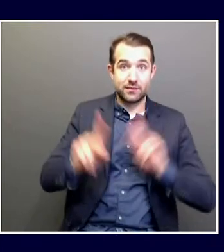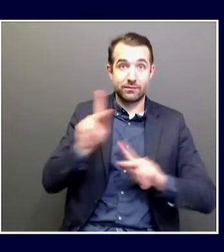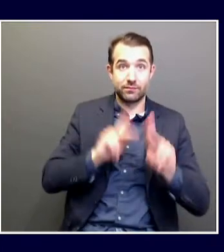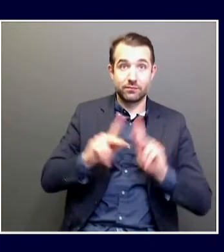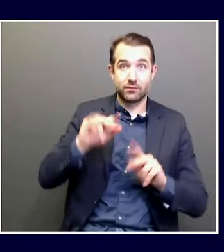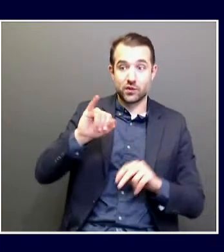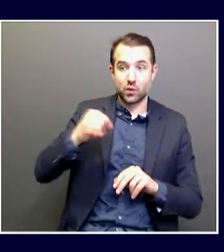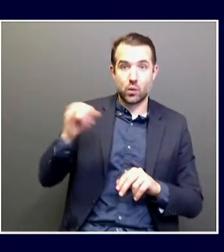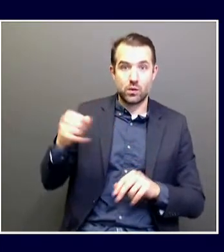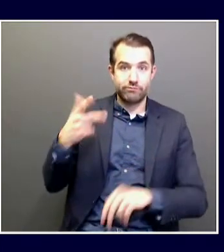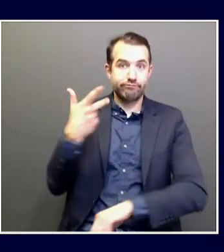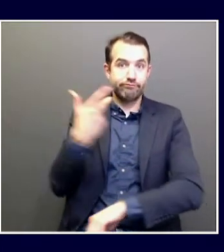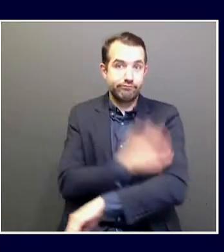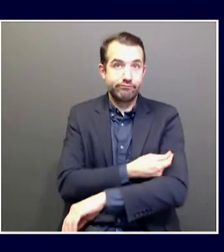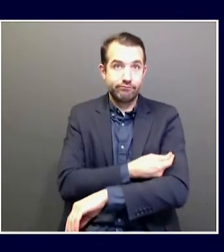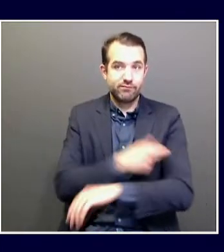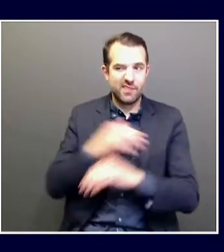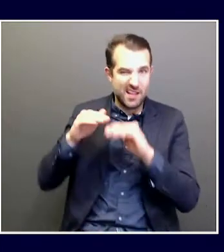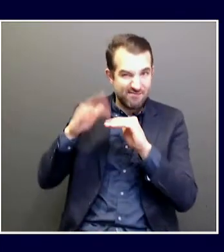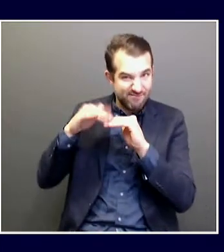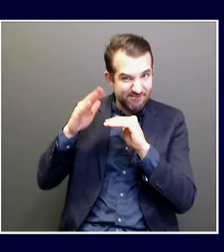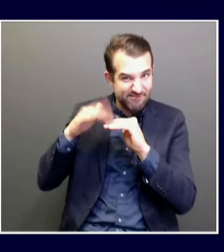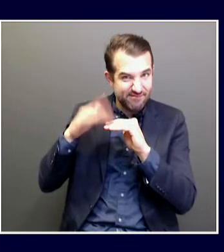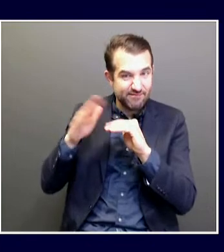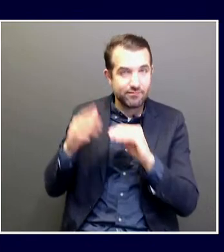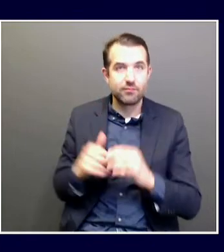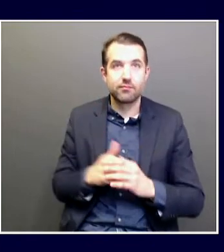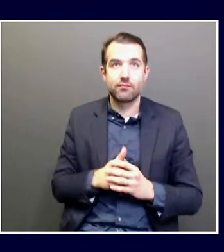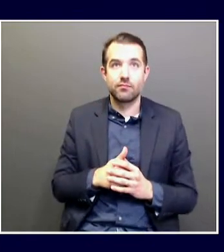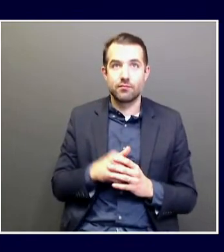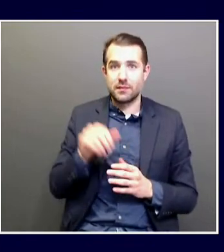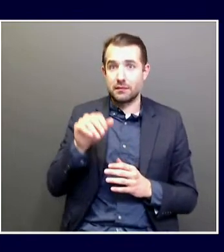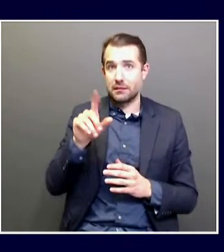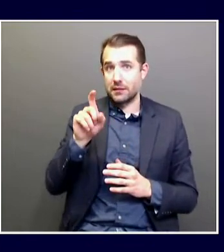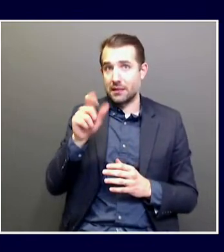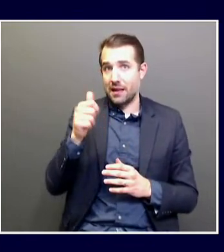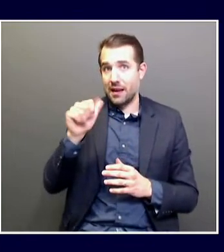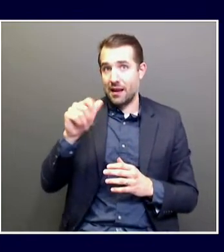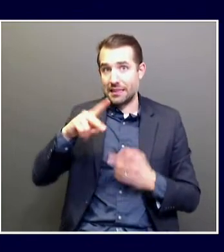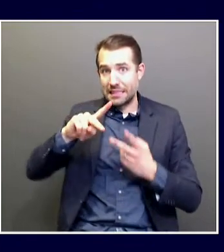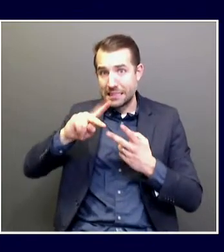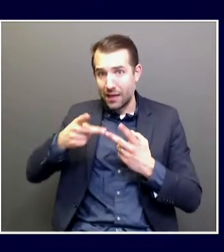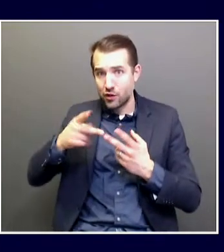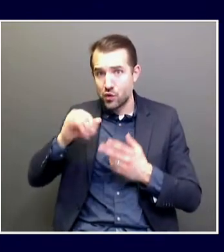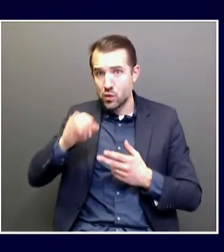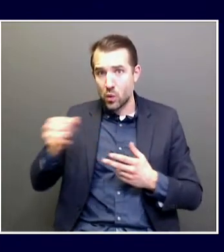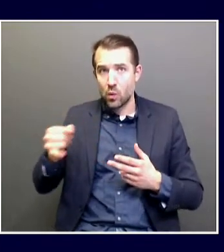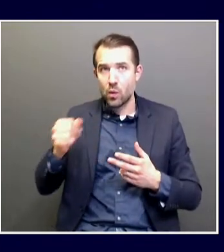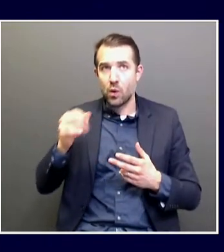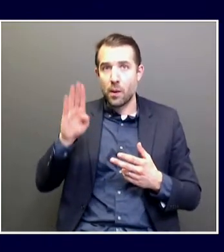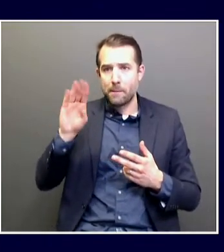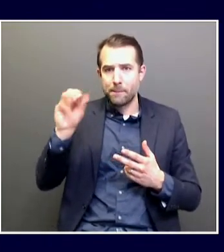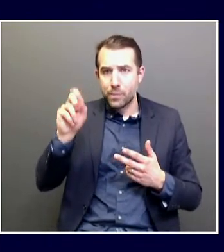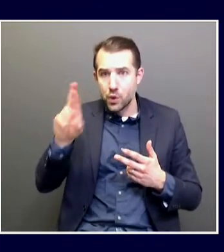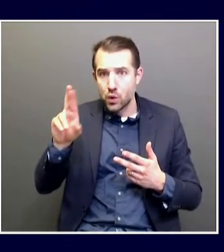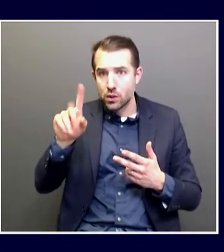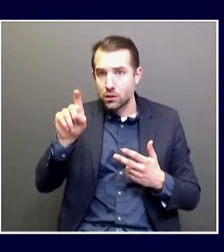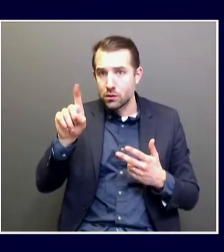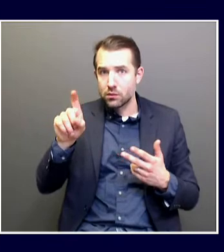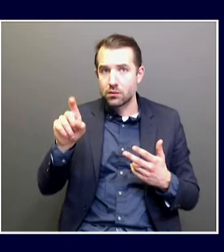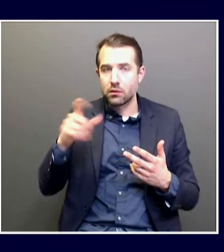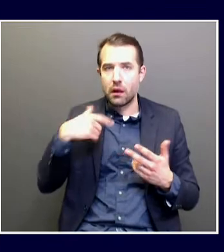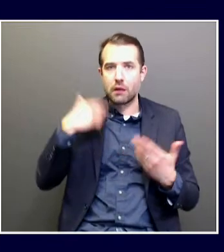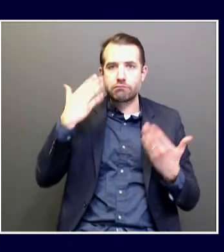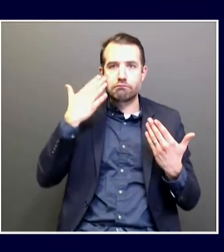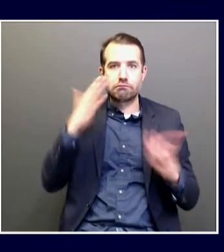many people ended up getting the booster or a second dose of the J&J, but they at least got one dose of the J&J